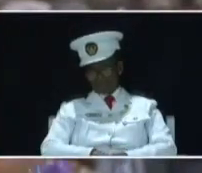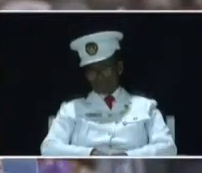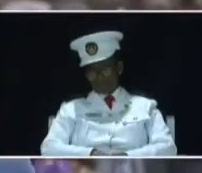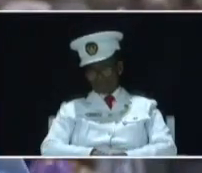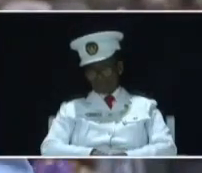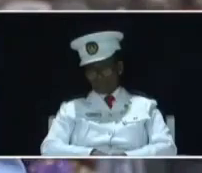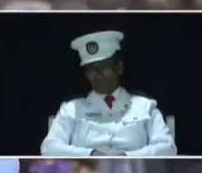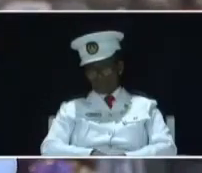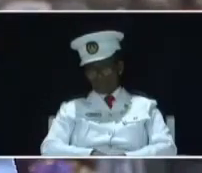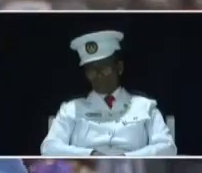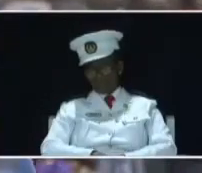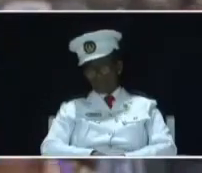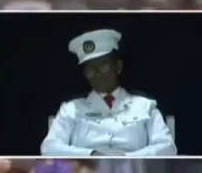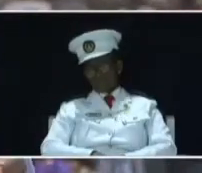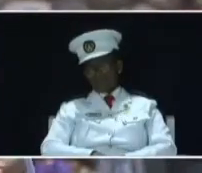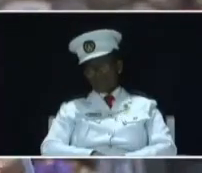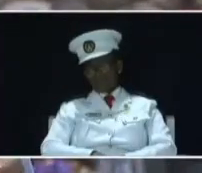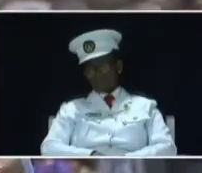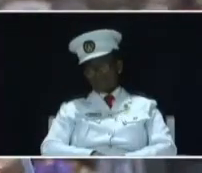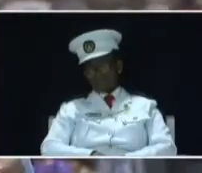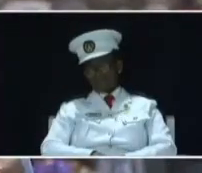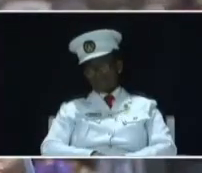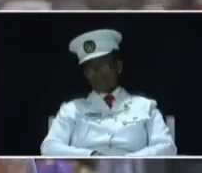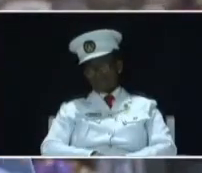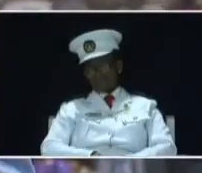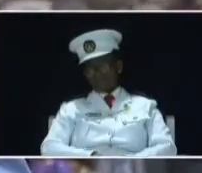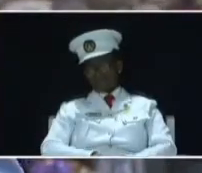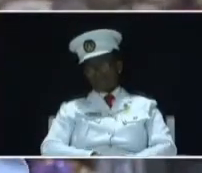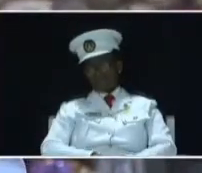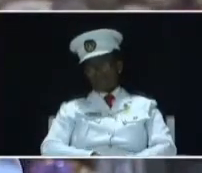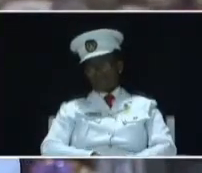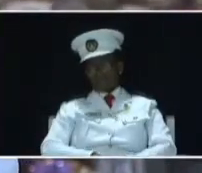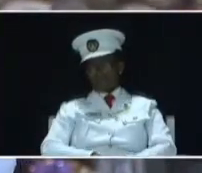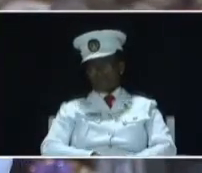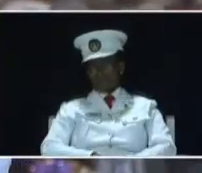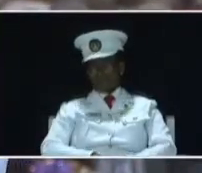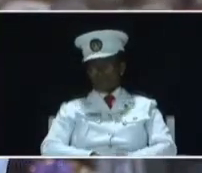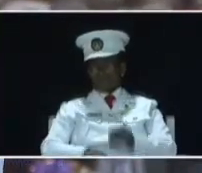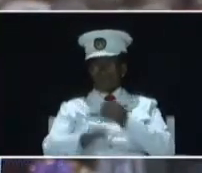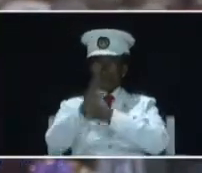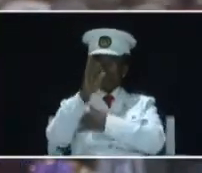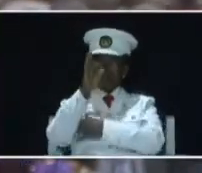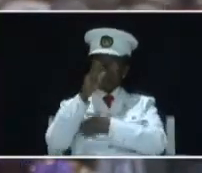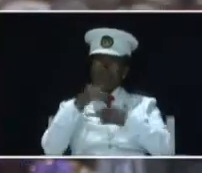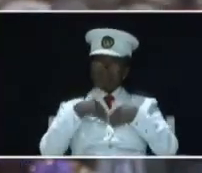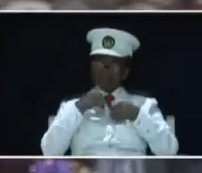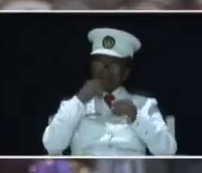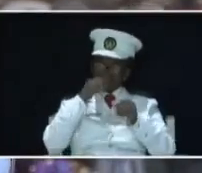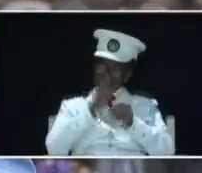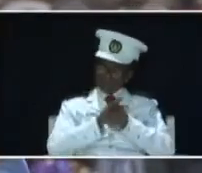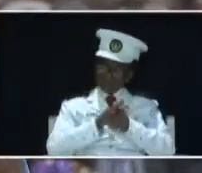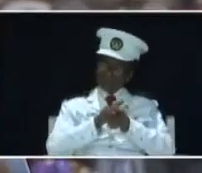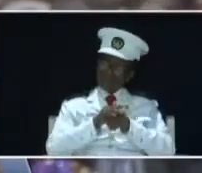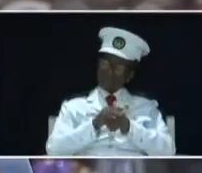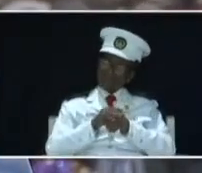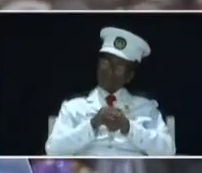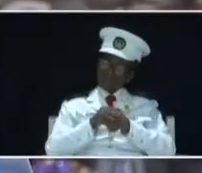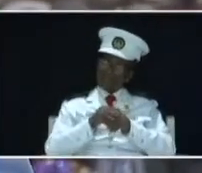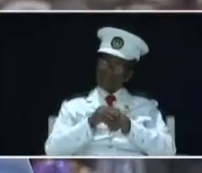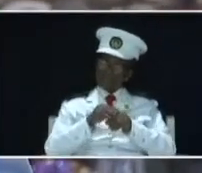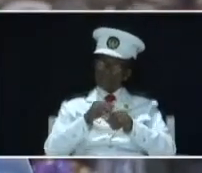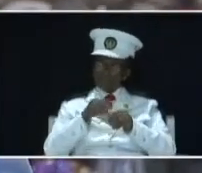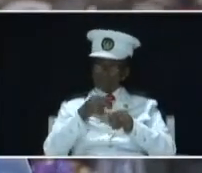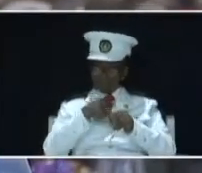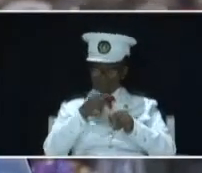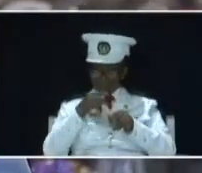God had promised Peter, you will be fisher of men.